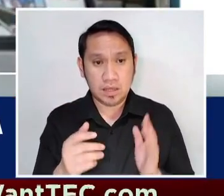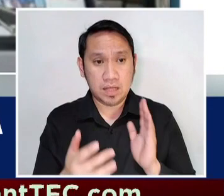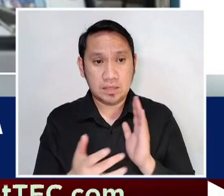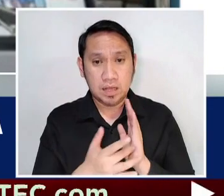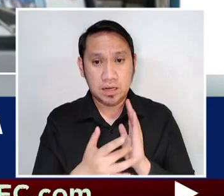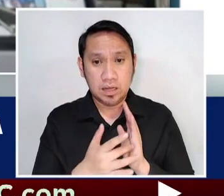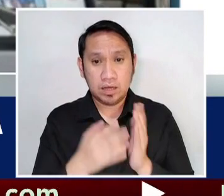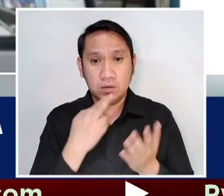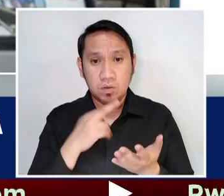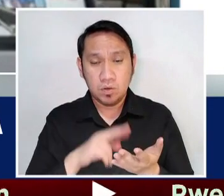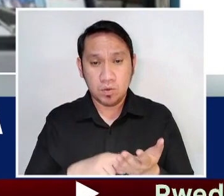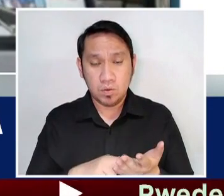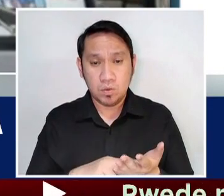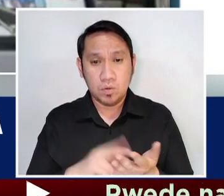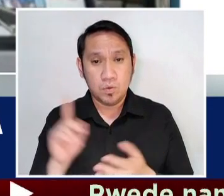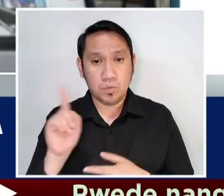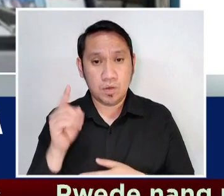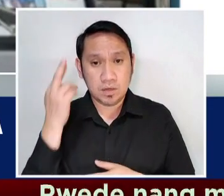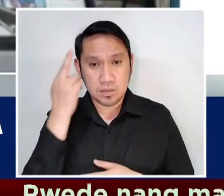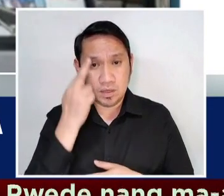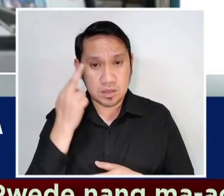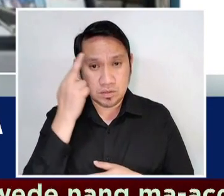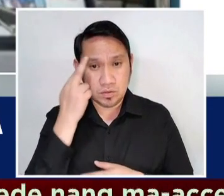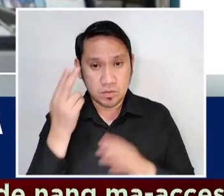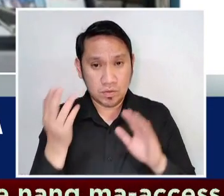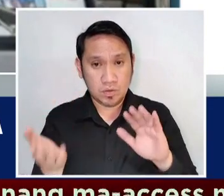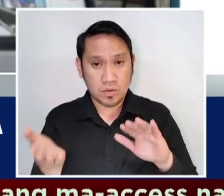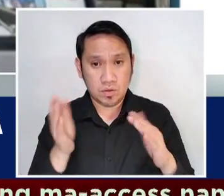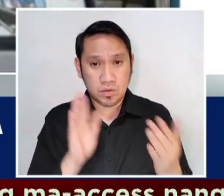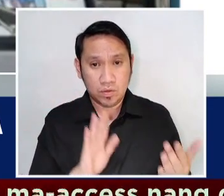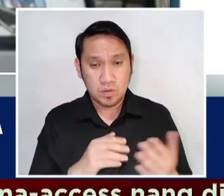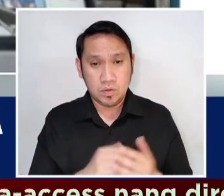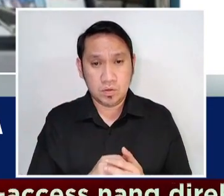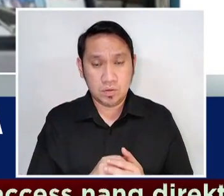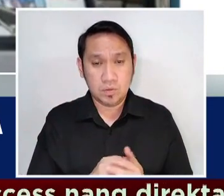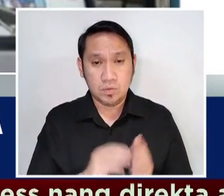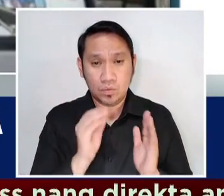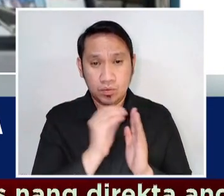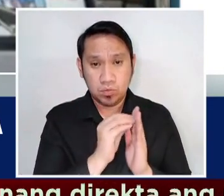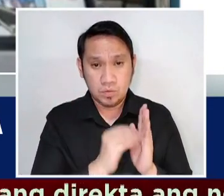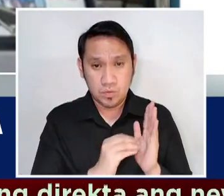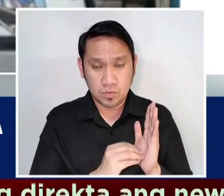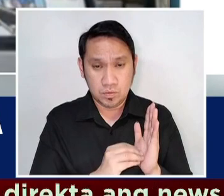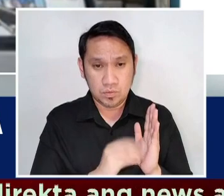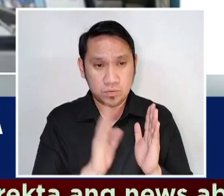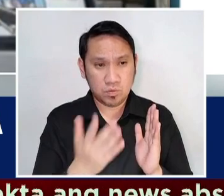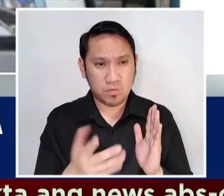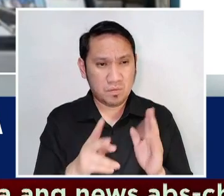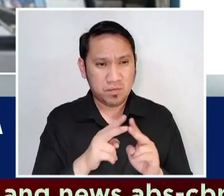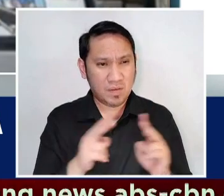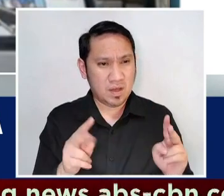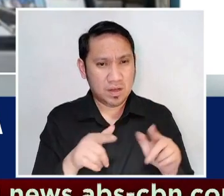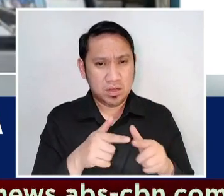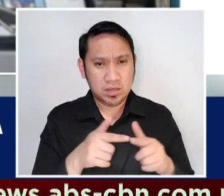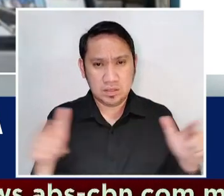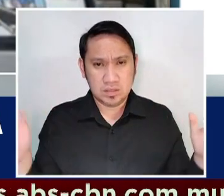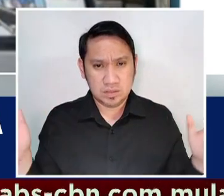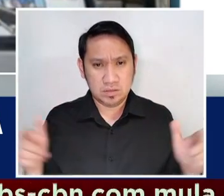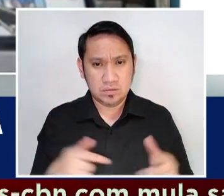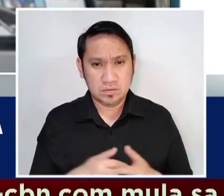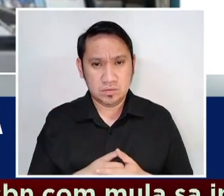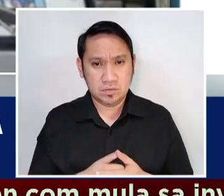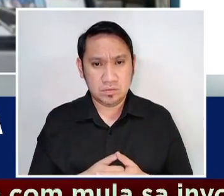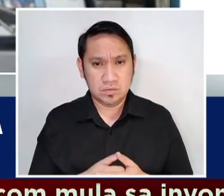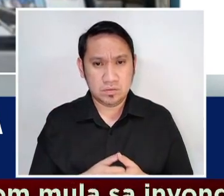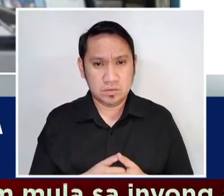if you're asking what was the cause of death, what's written there is so vague. I don't think you can come up with a